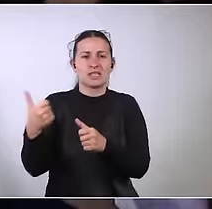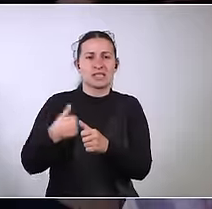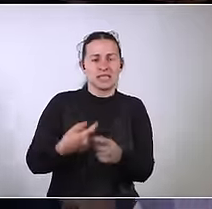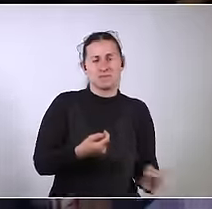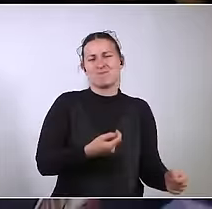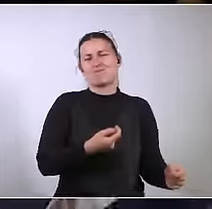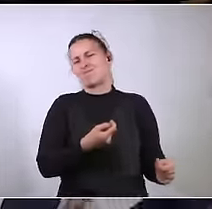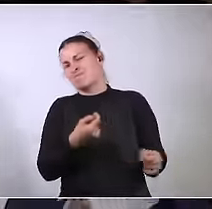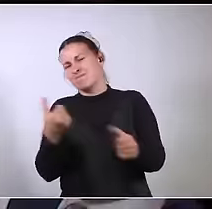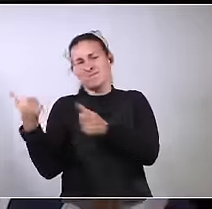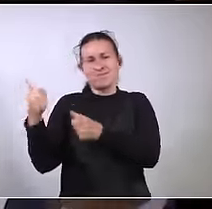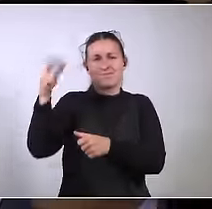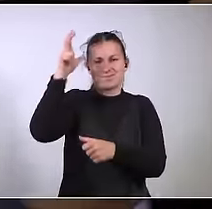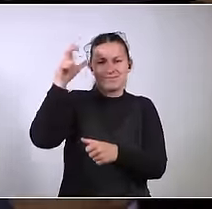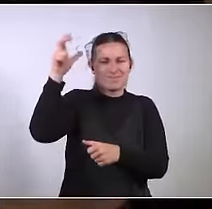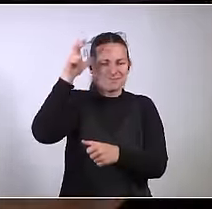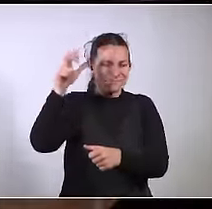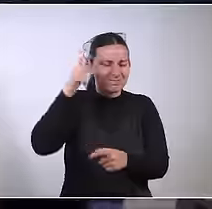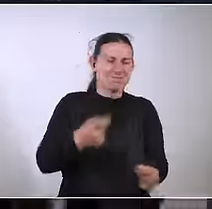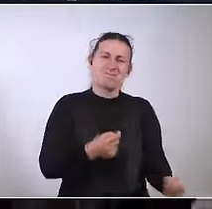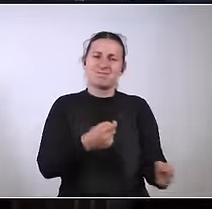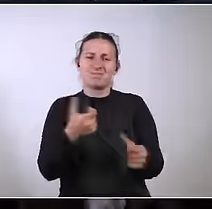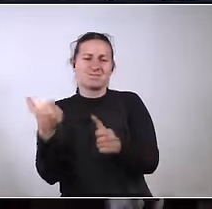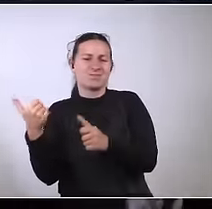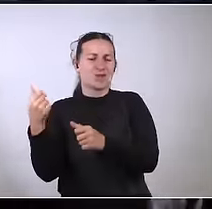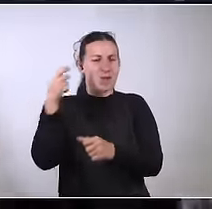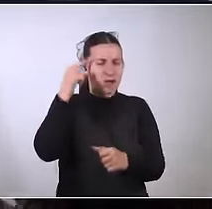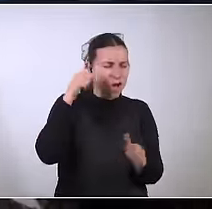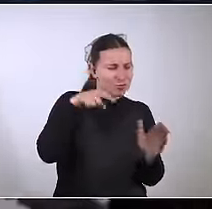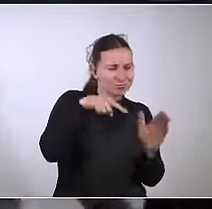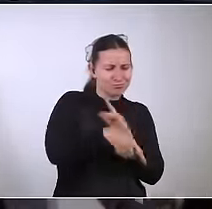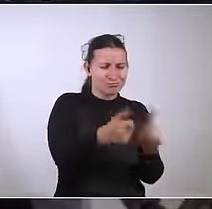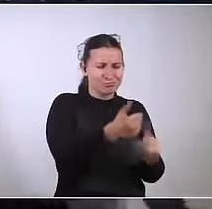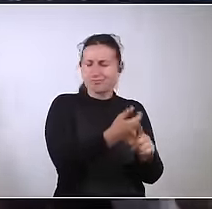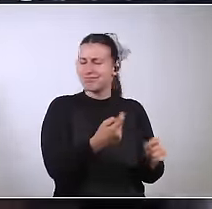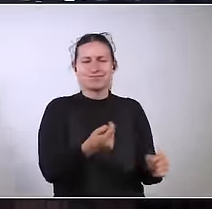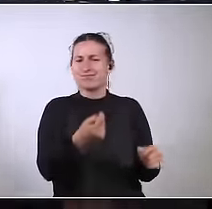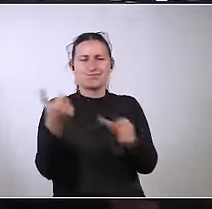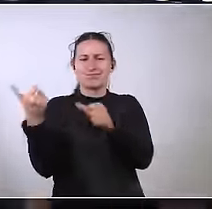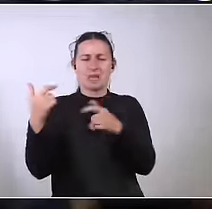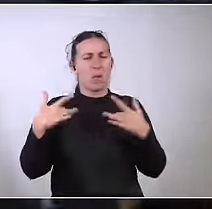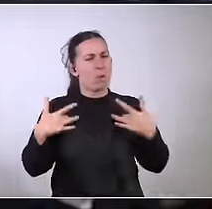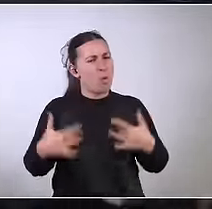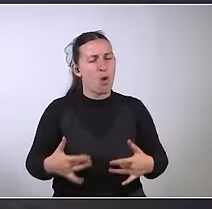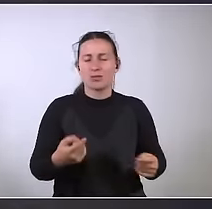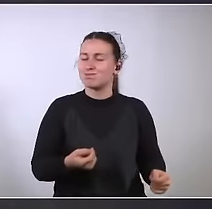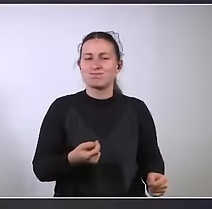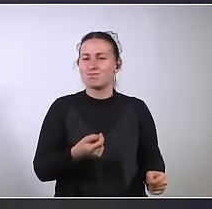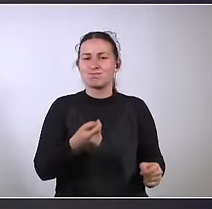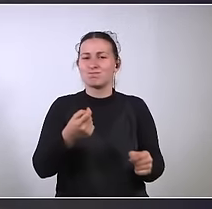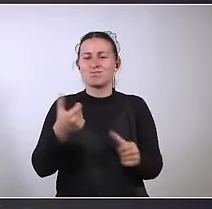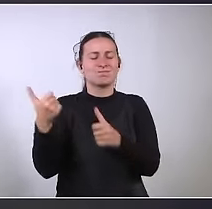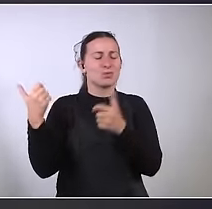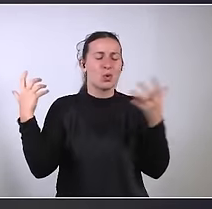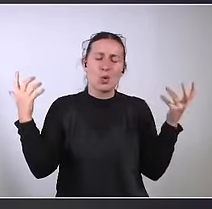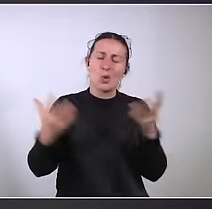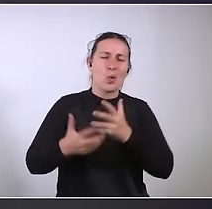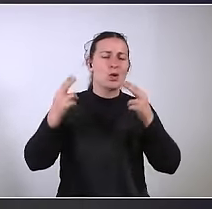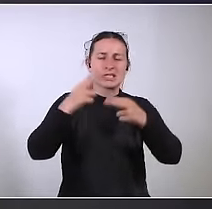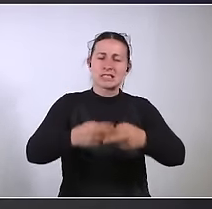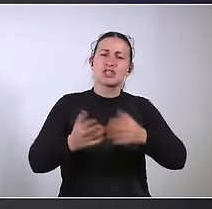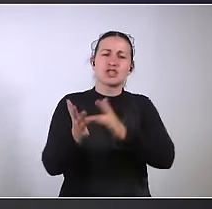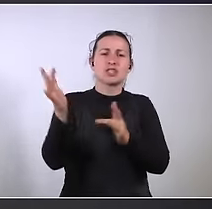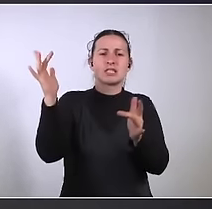rebuke the spirit of suicide. I rebuke the spirit of depression. Oh, in the name